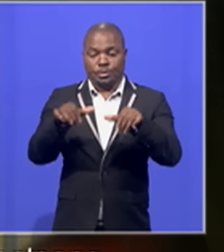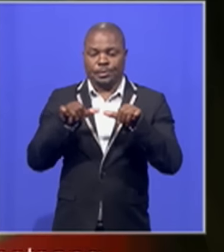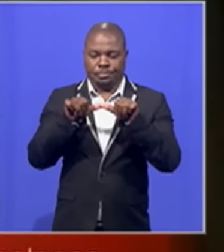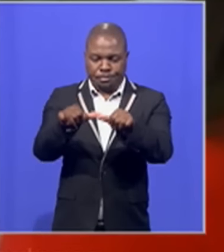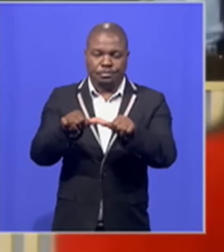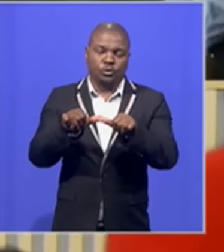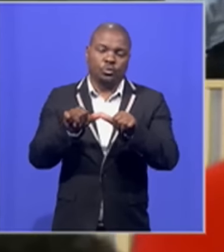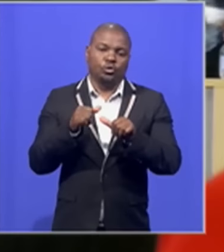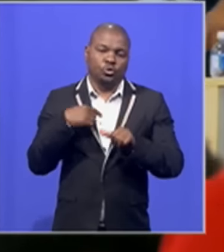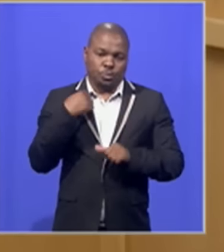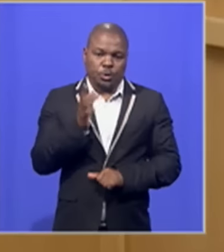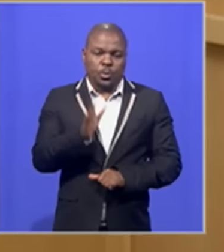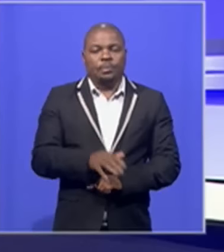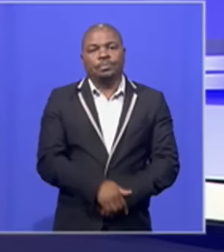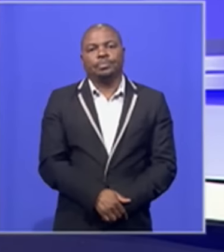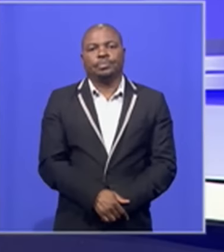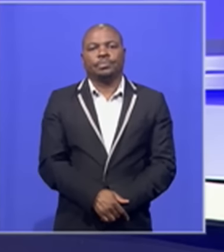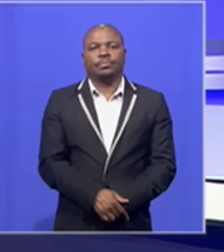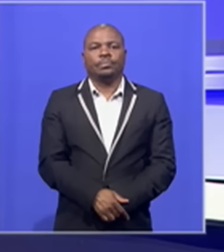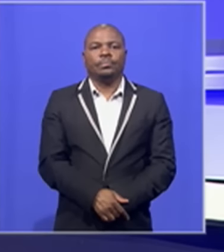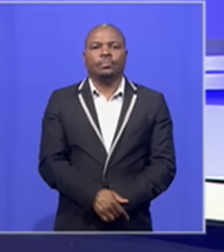tswelela.